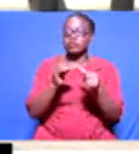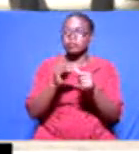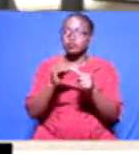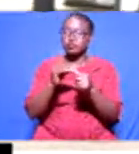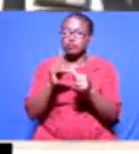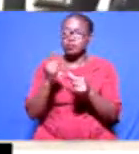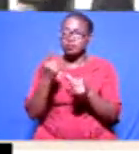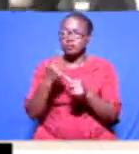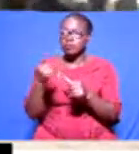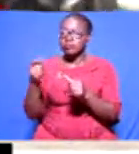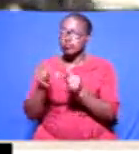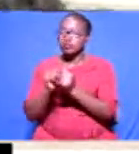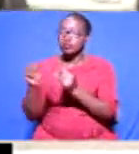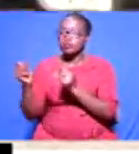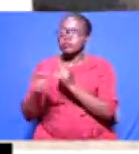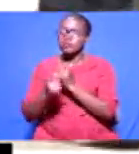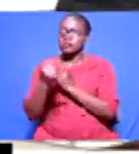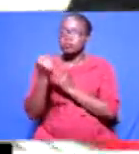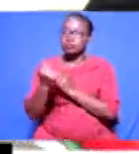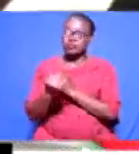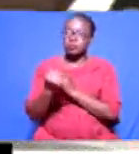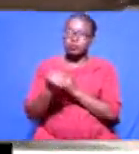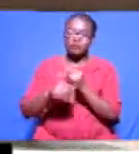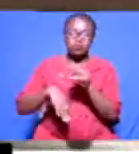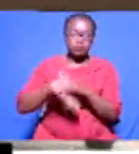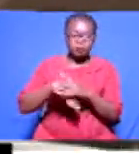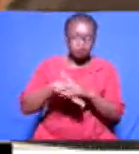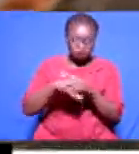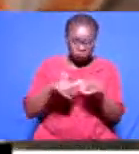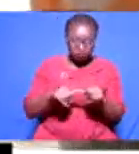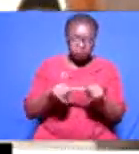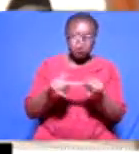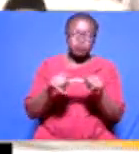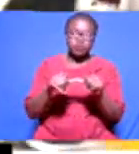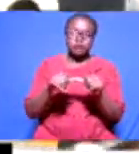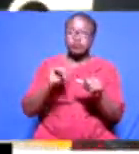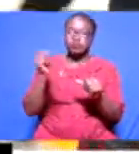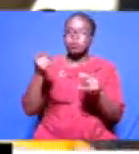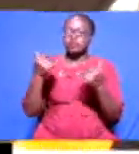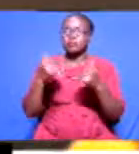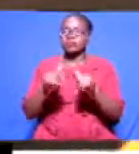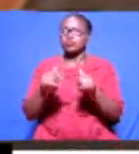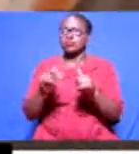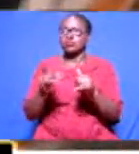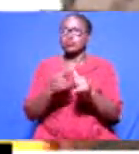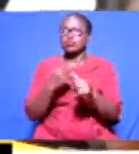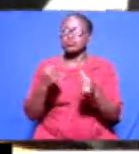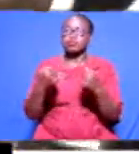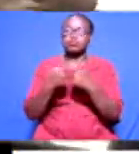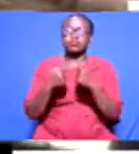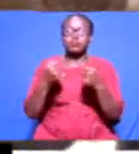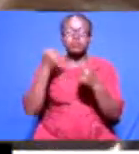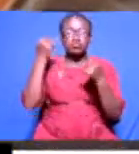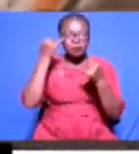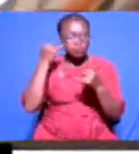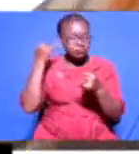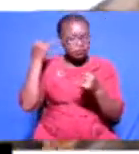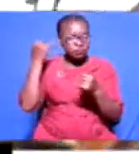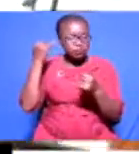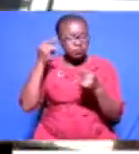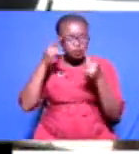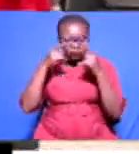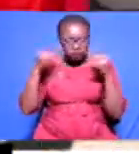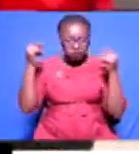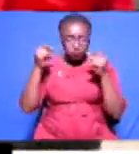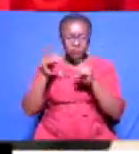May, with football getting the summer games underway. Kenya will play their first match against Japan on the 3rd of May. Their